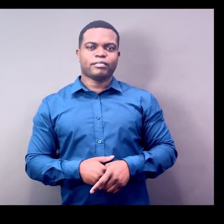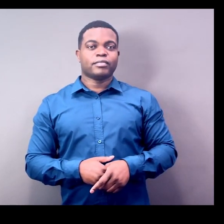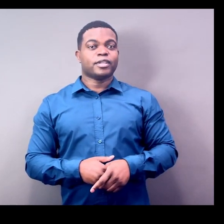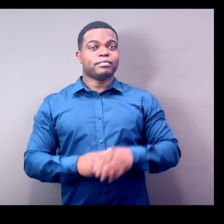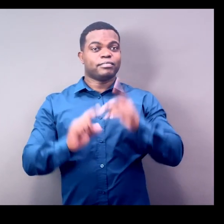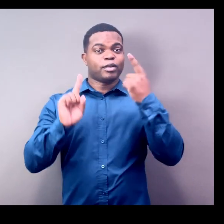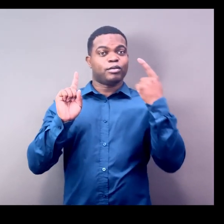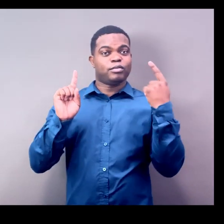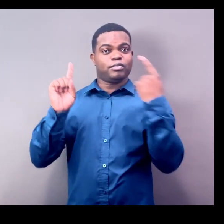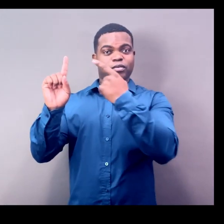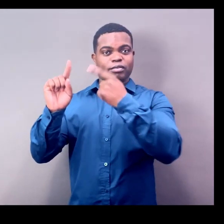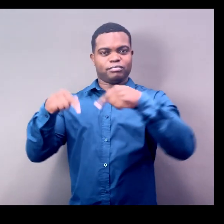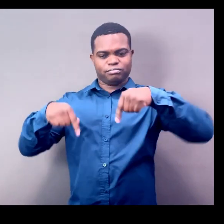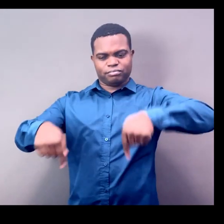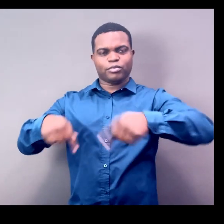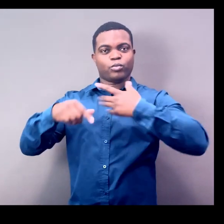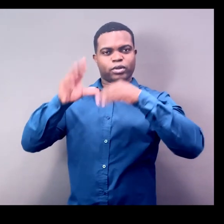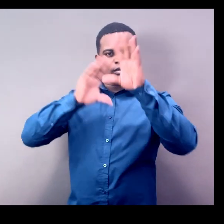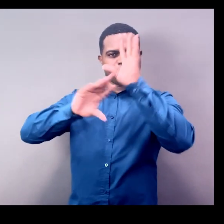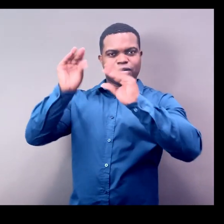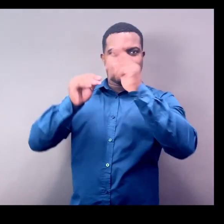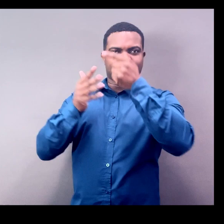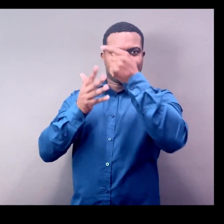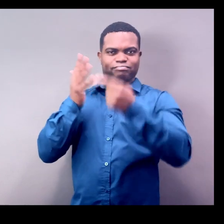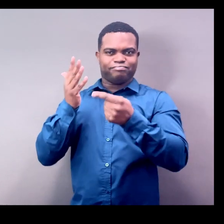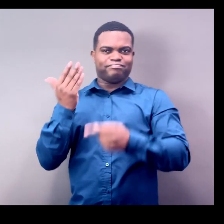These are the learning objectives.